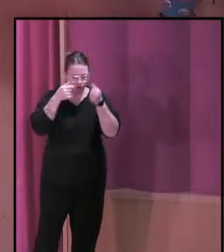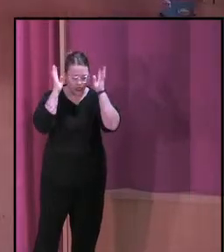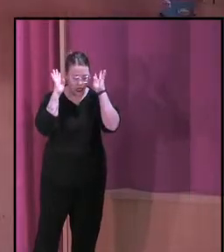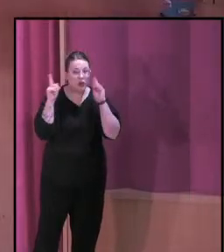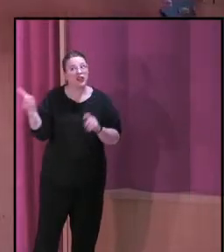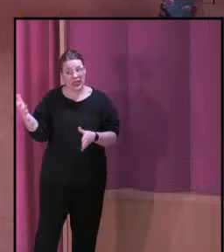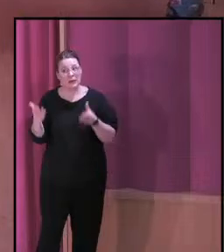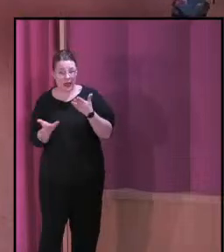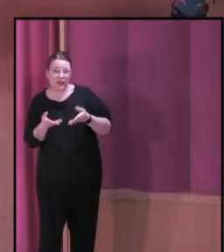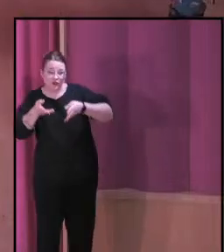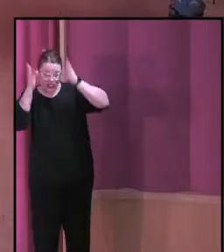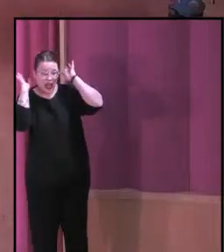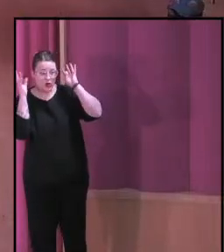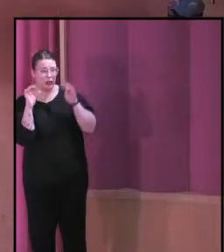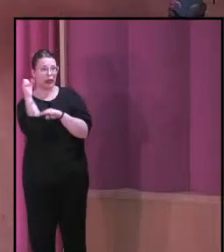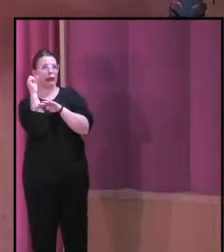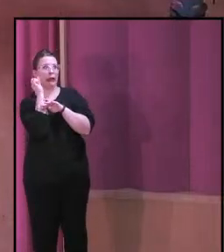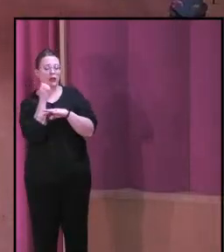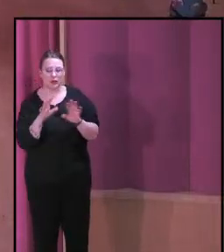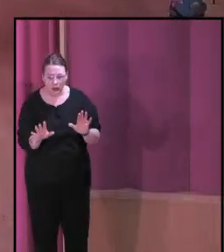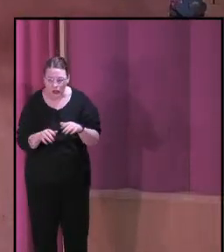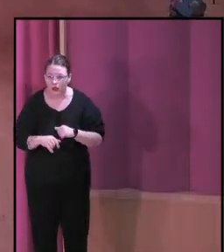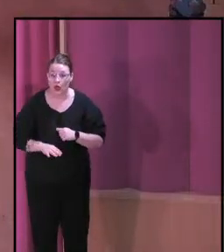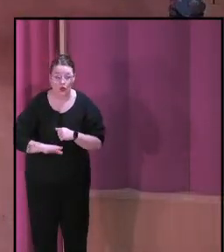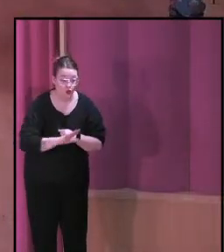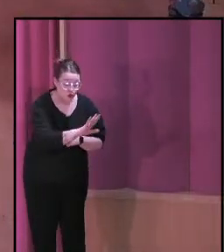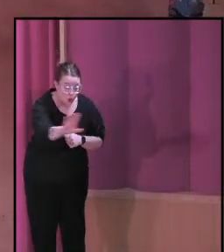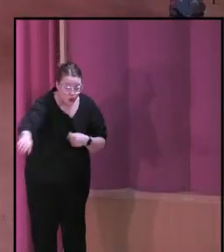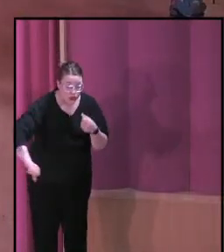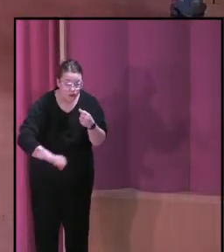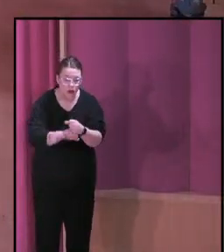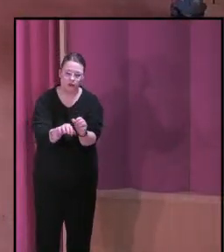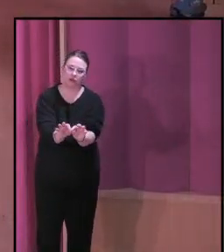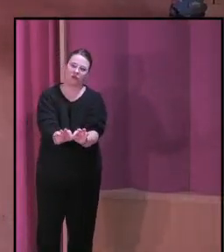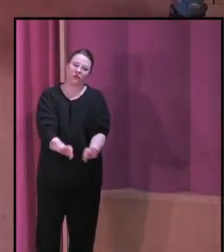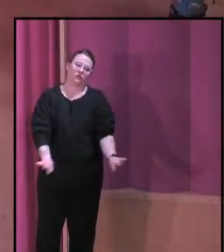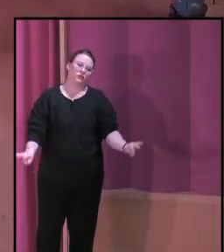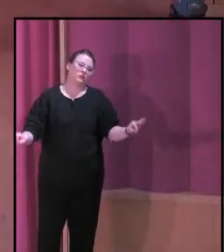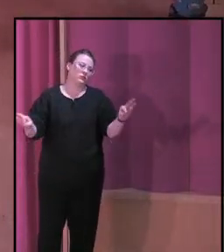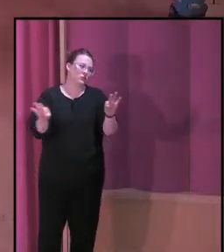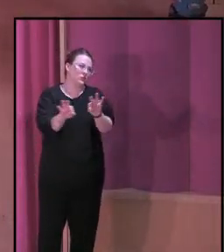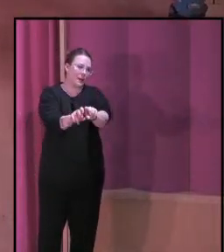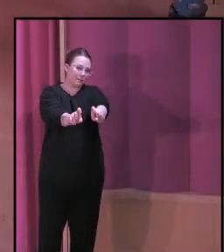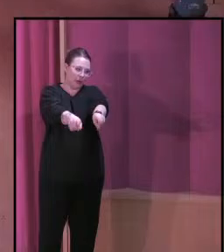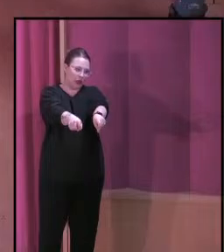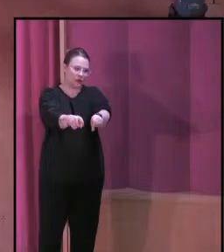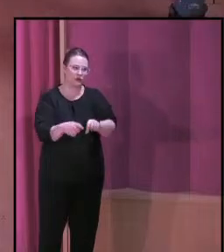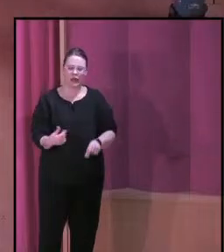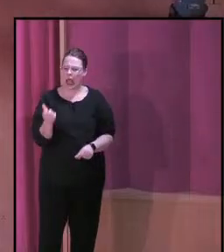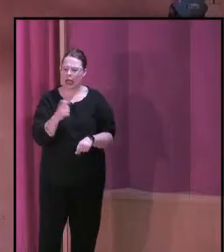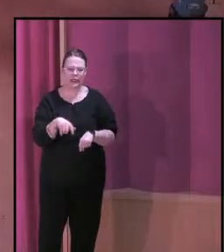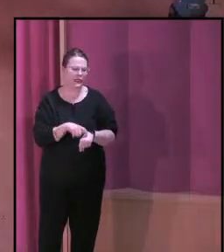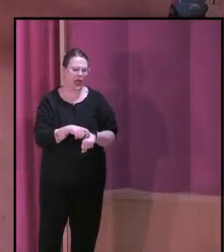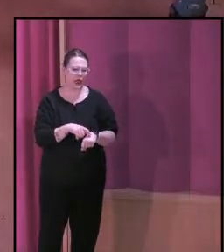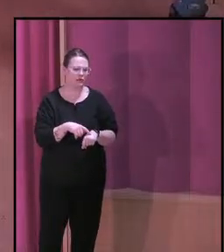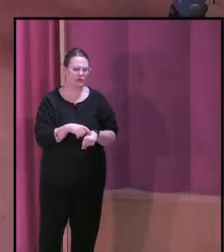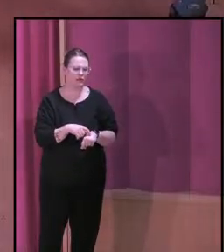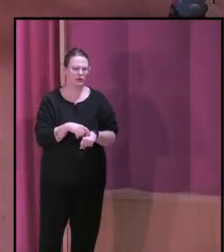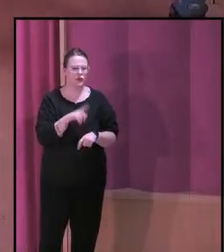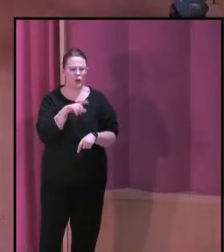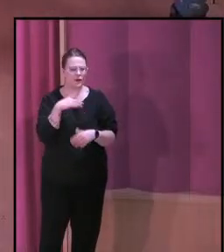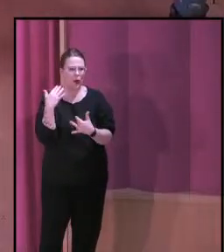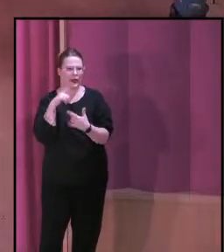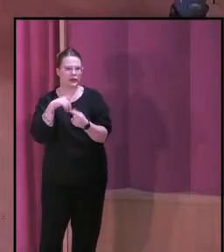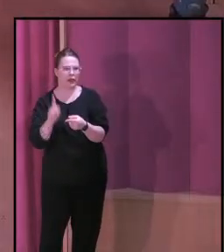out. So your support is really valuable. You can give that support whenever you want, but your main cue is when you see the poker